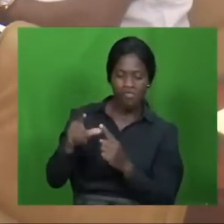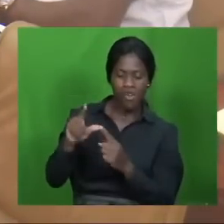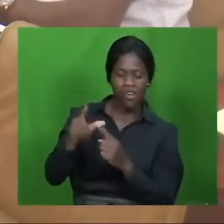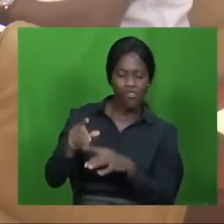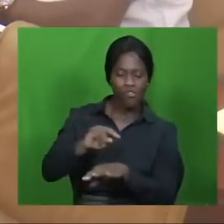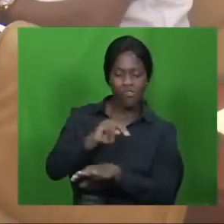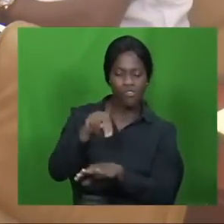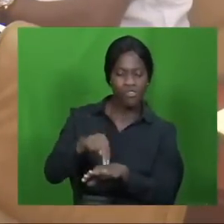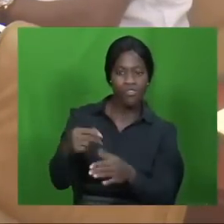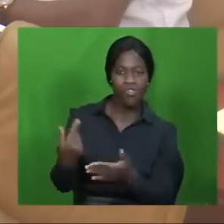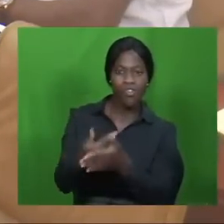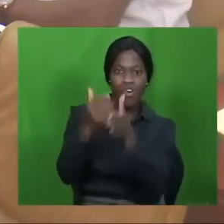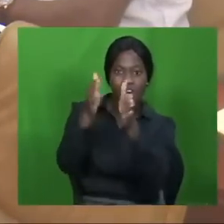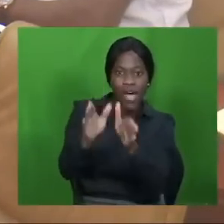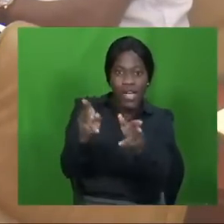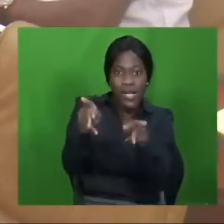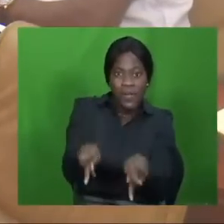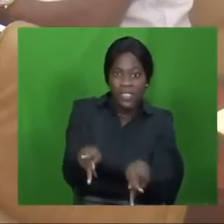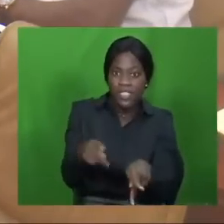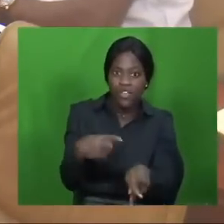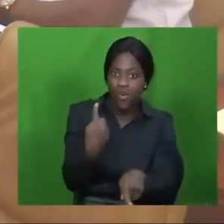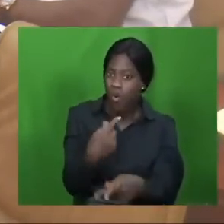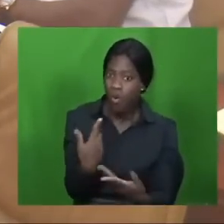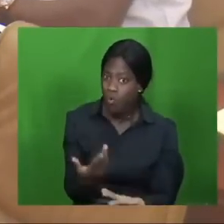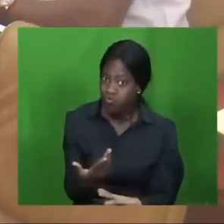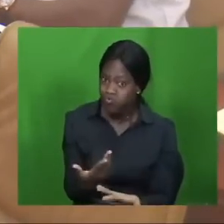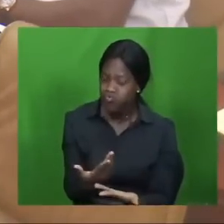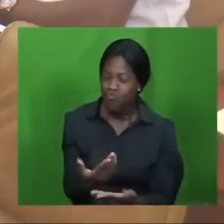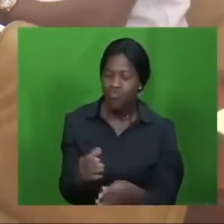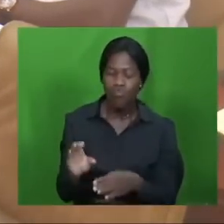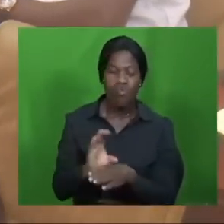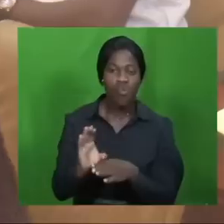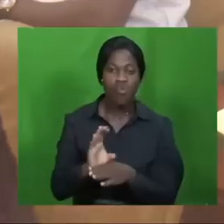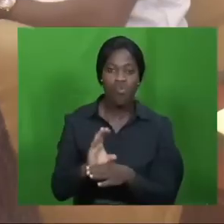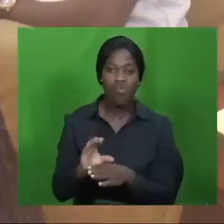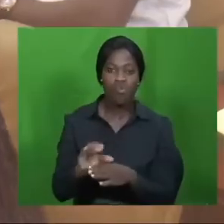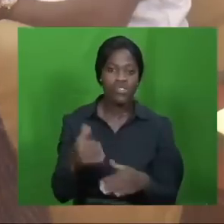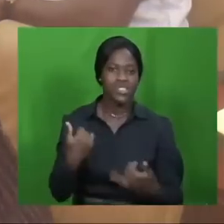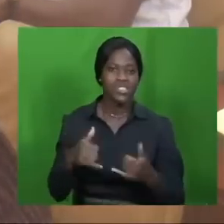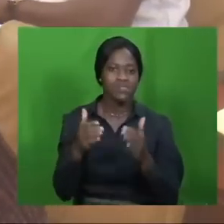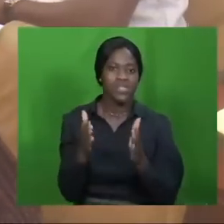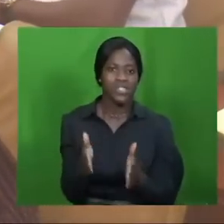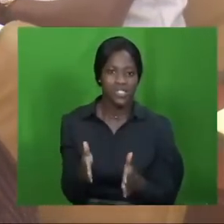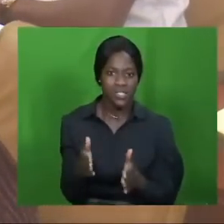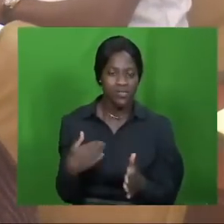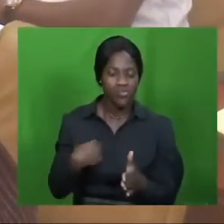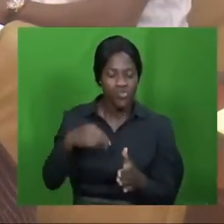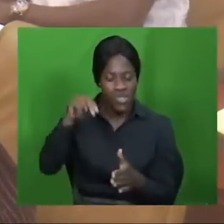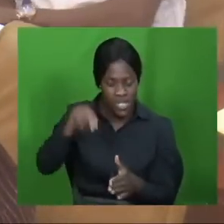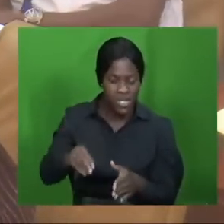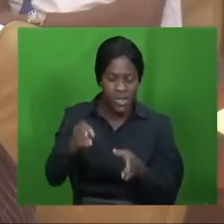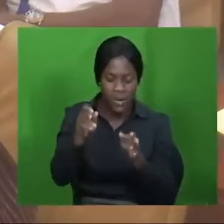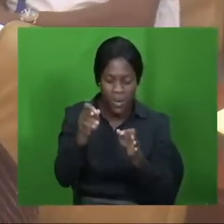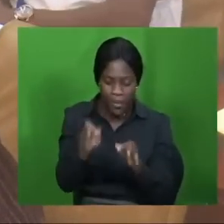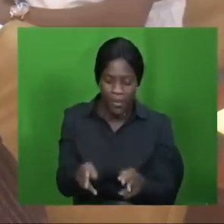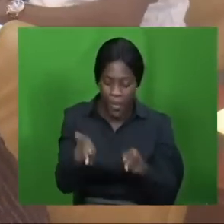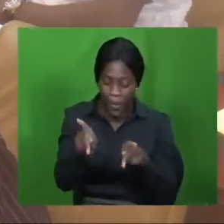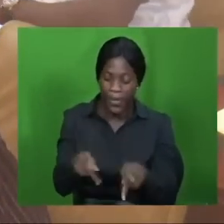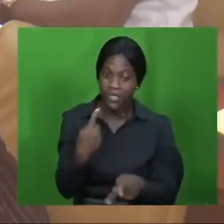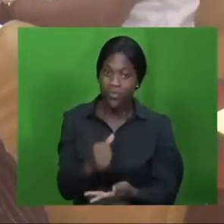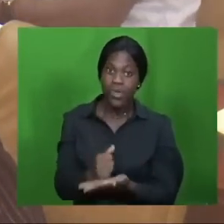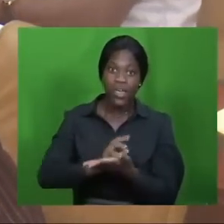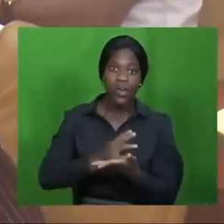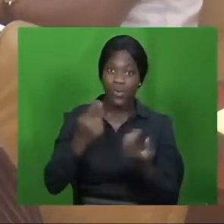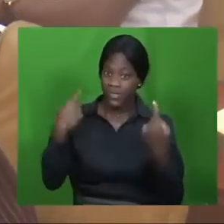should look for somebody who will bring our results and glory. And if that happens, then we are better for it. Mr. Speaker,